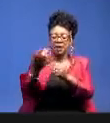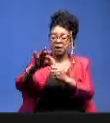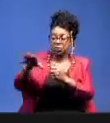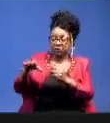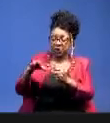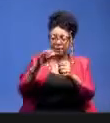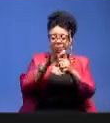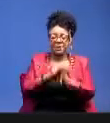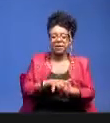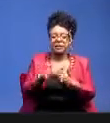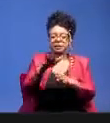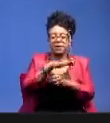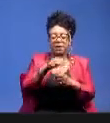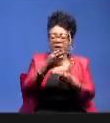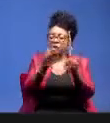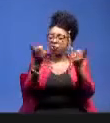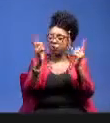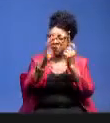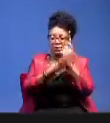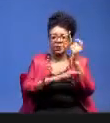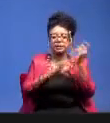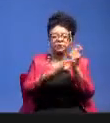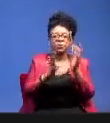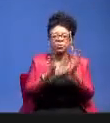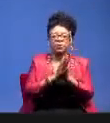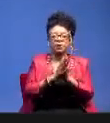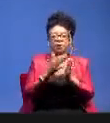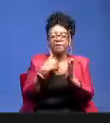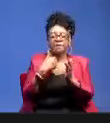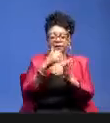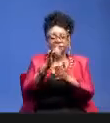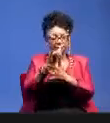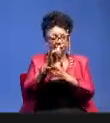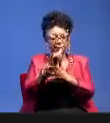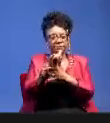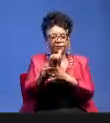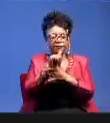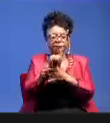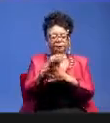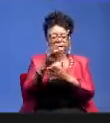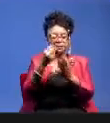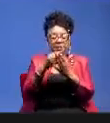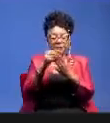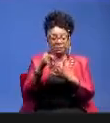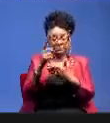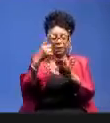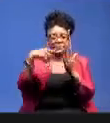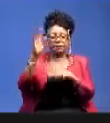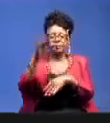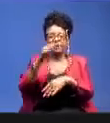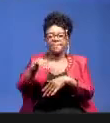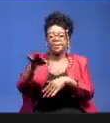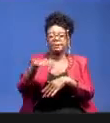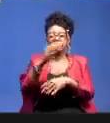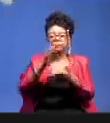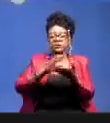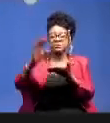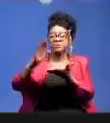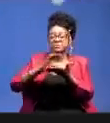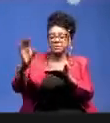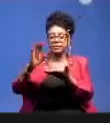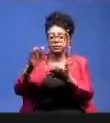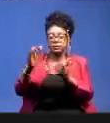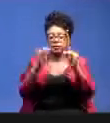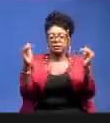areas across the country, new disclosures showed. The arrears have been approved by Parliament for disbursement into the